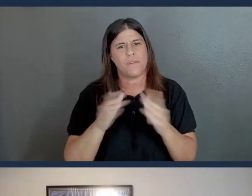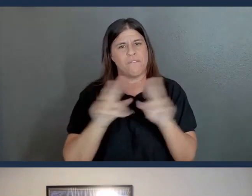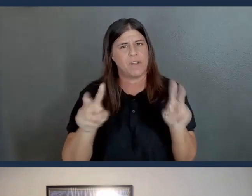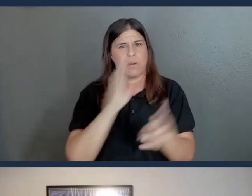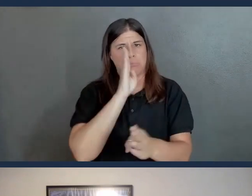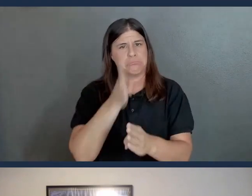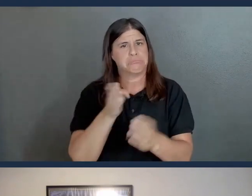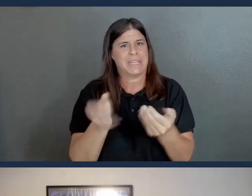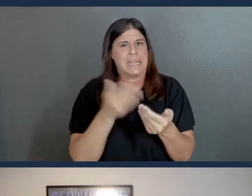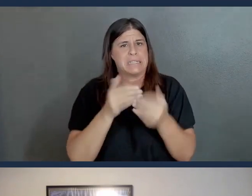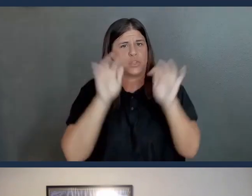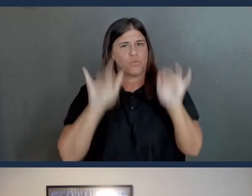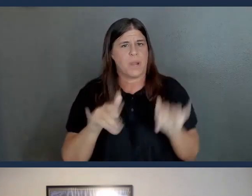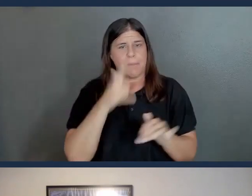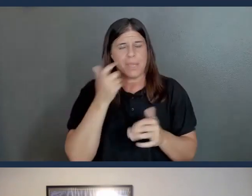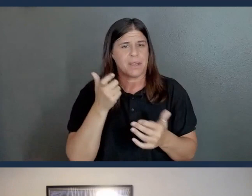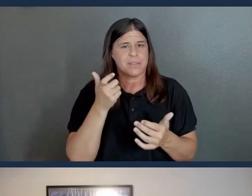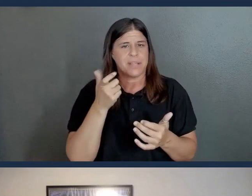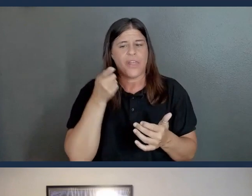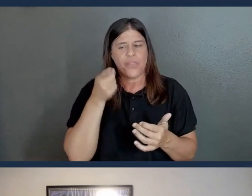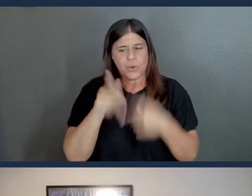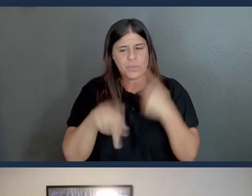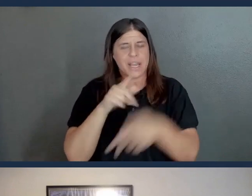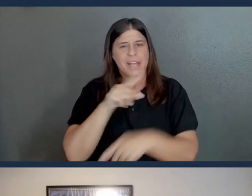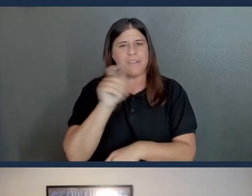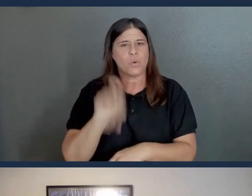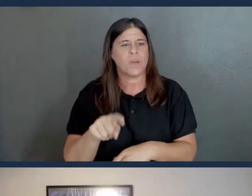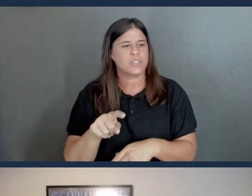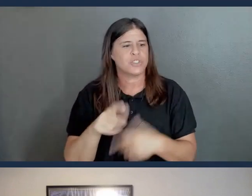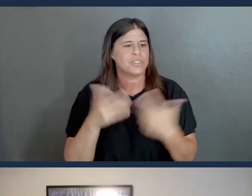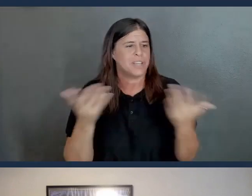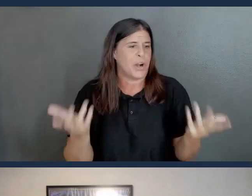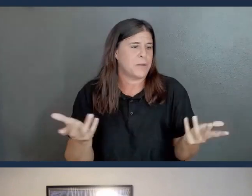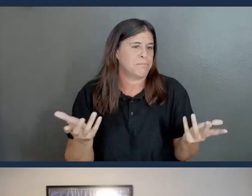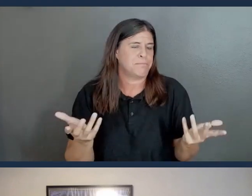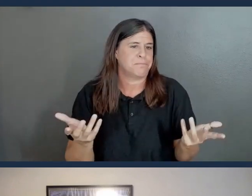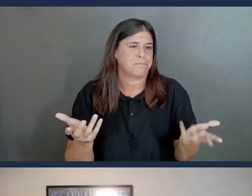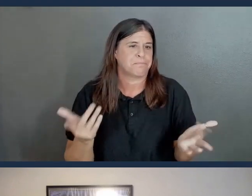write because those sorts of questions are very much around the